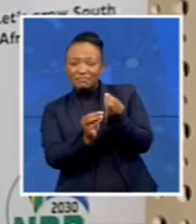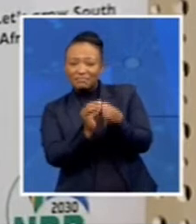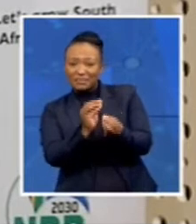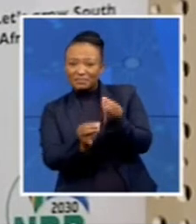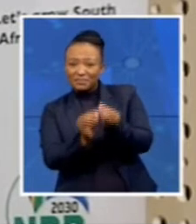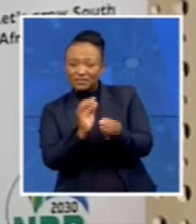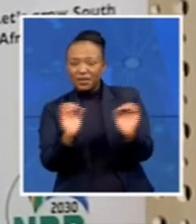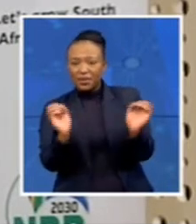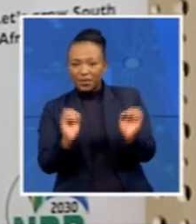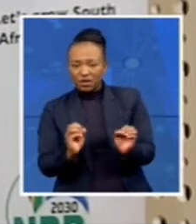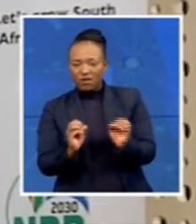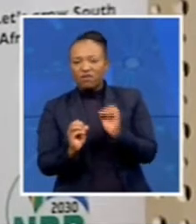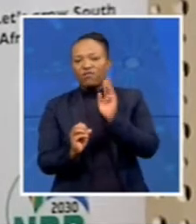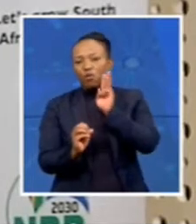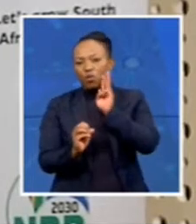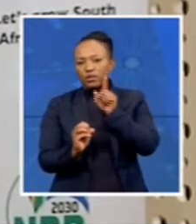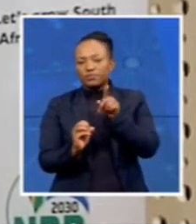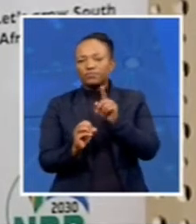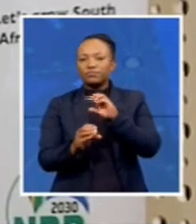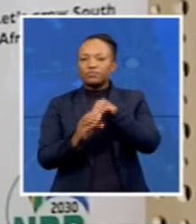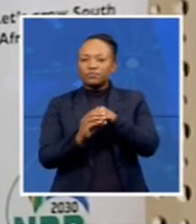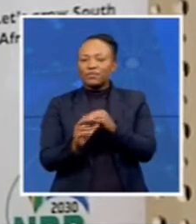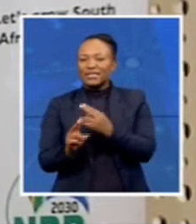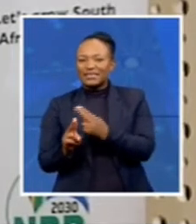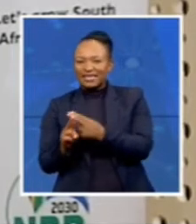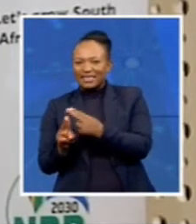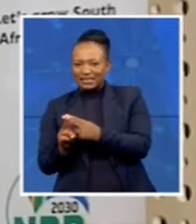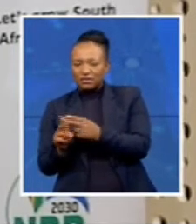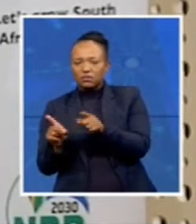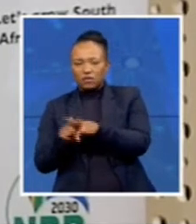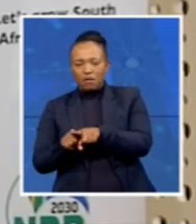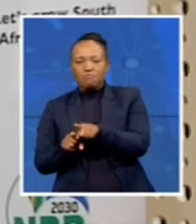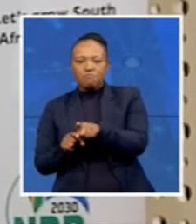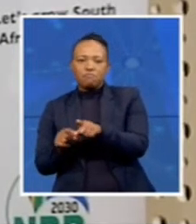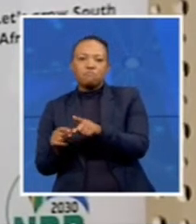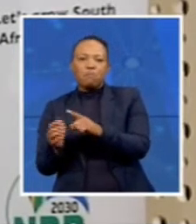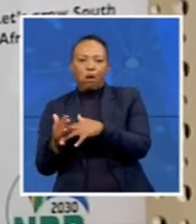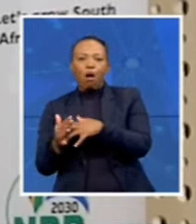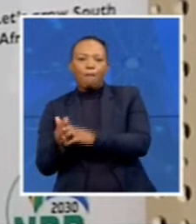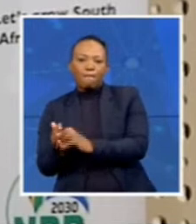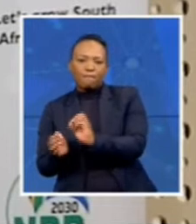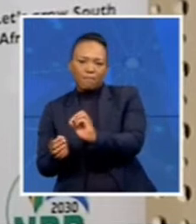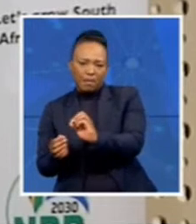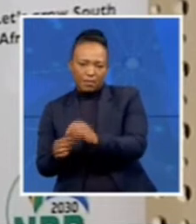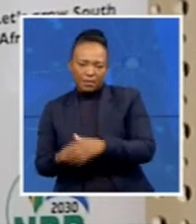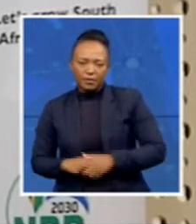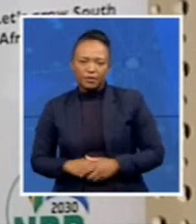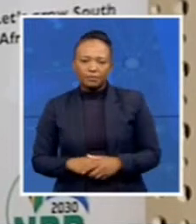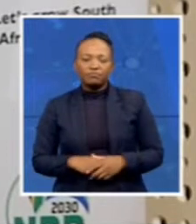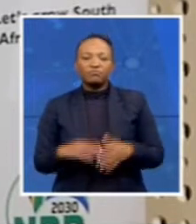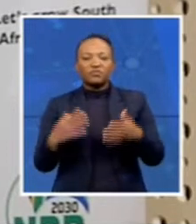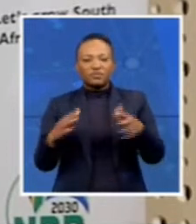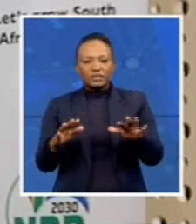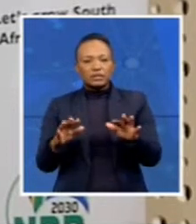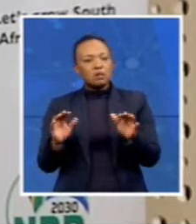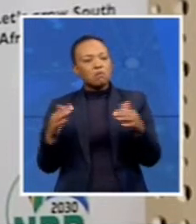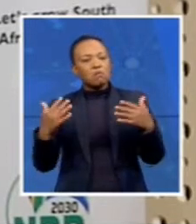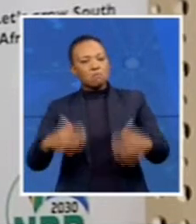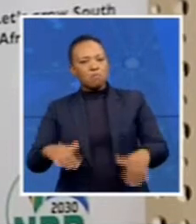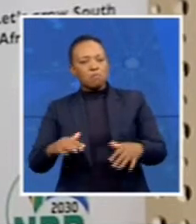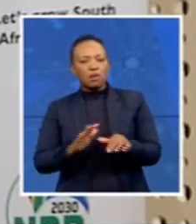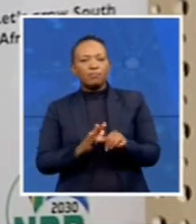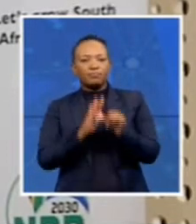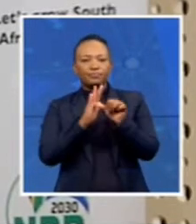sanitation infrastructure. It also taught us the importance of cooperation between the public and private sector,